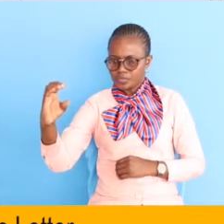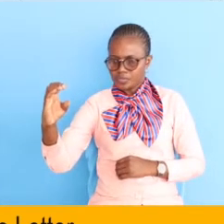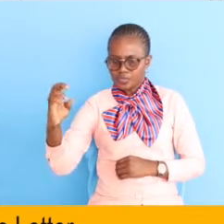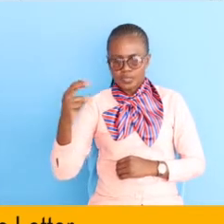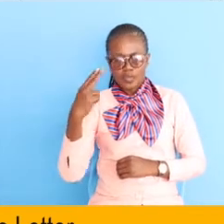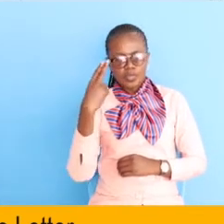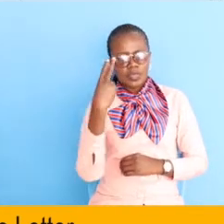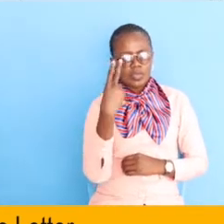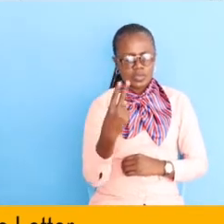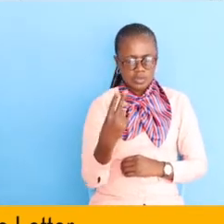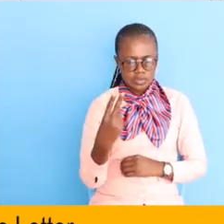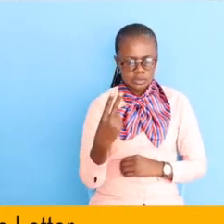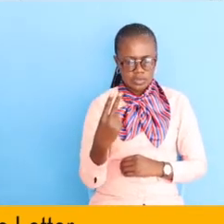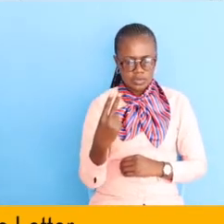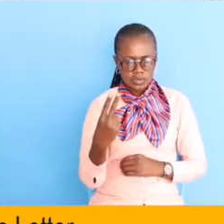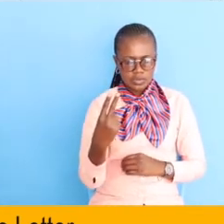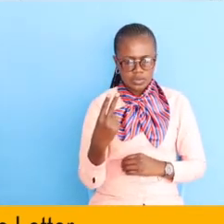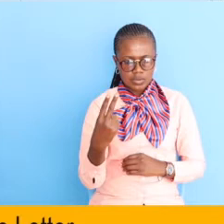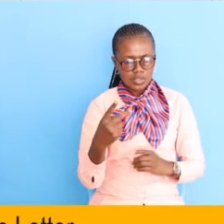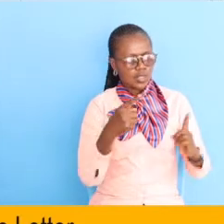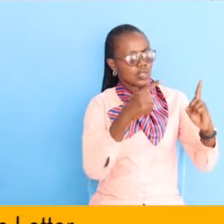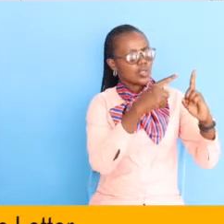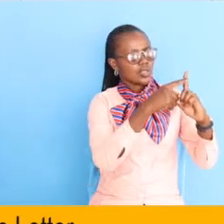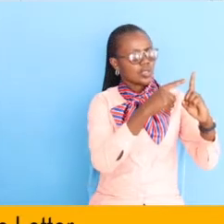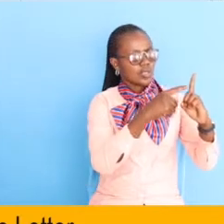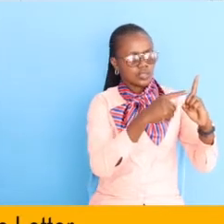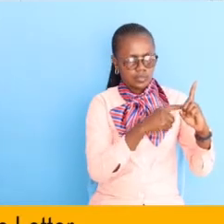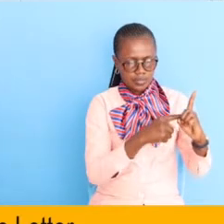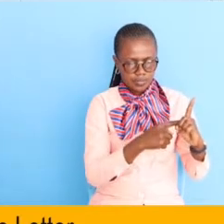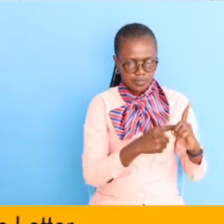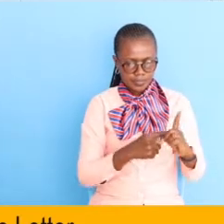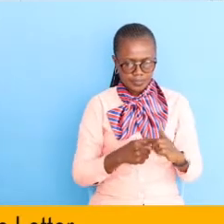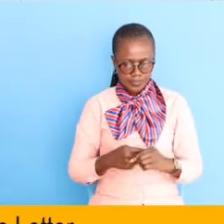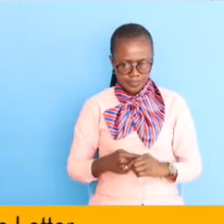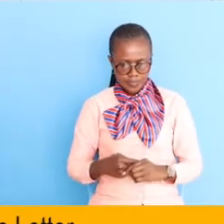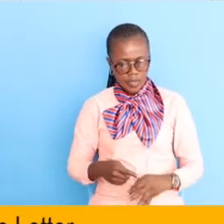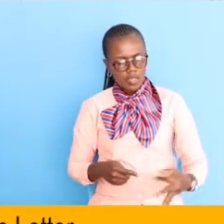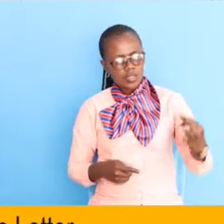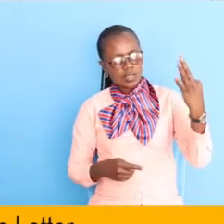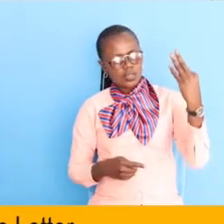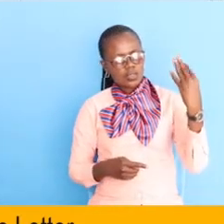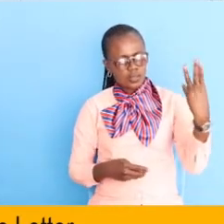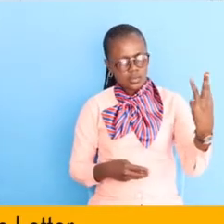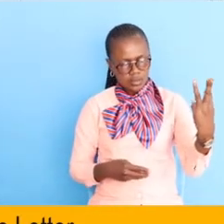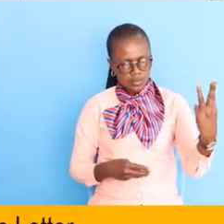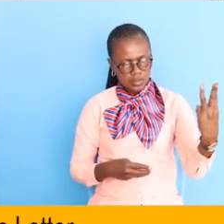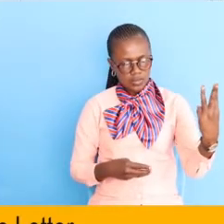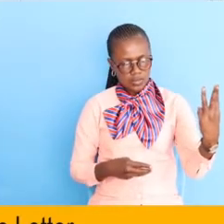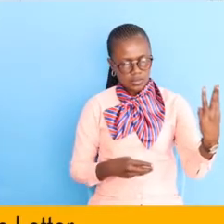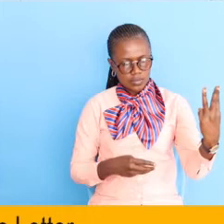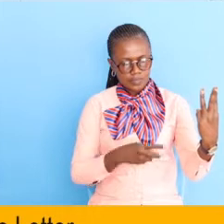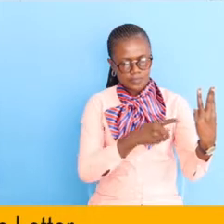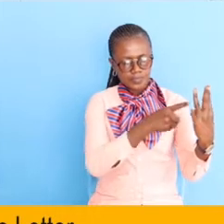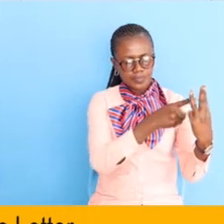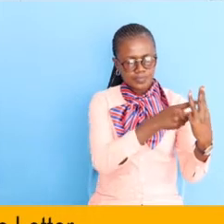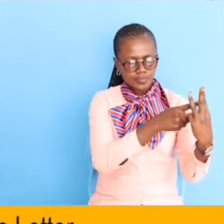second box, number 2, stands to represent a date. The third one, number 3, it